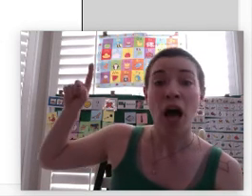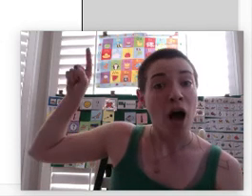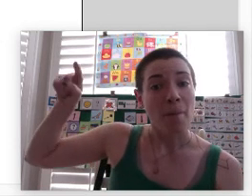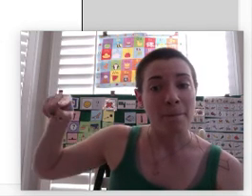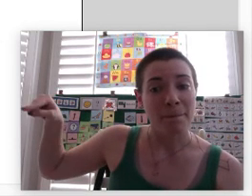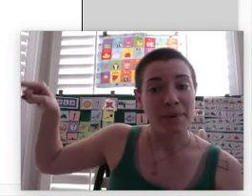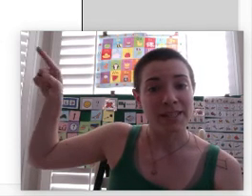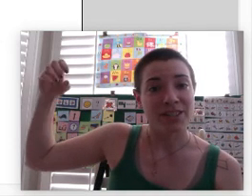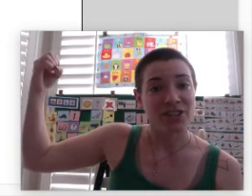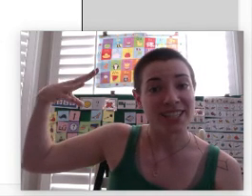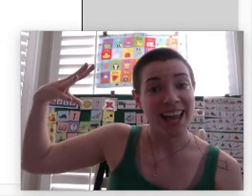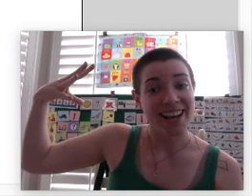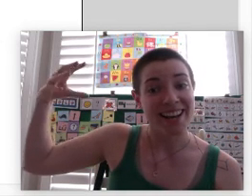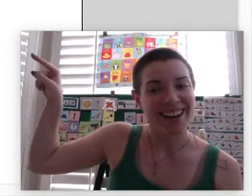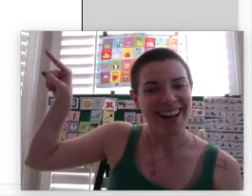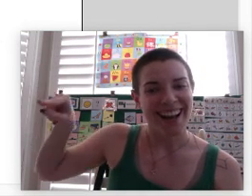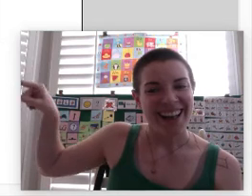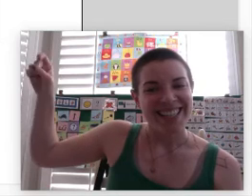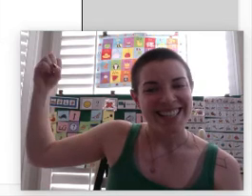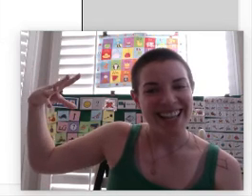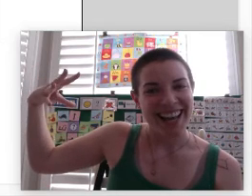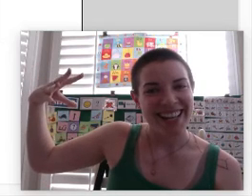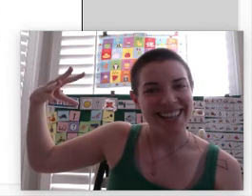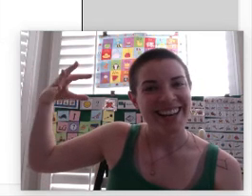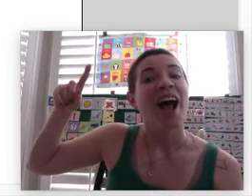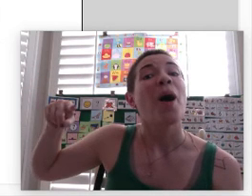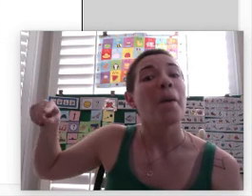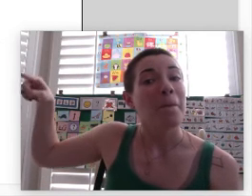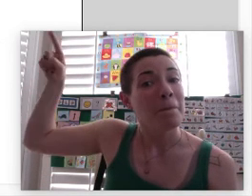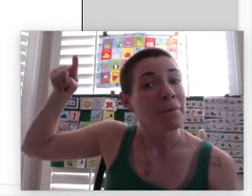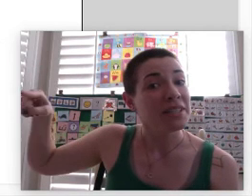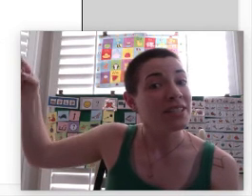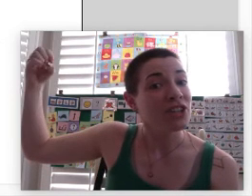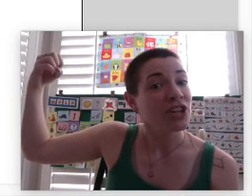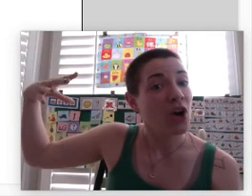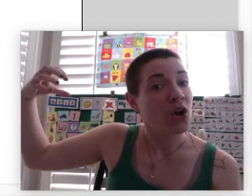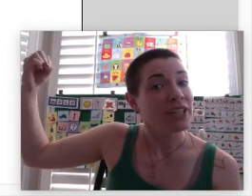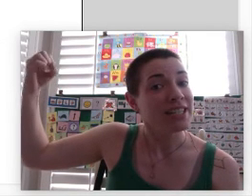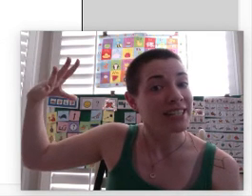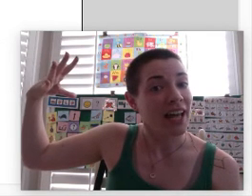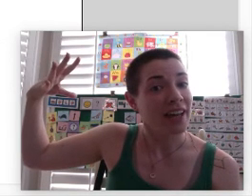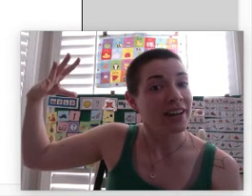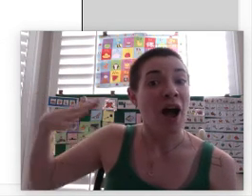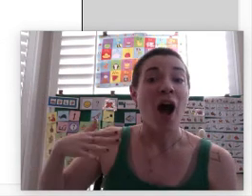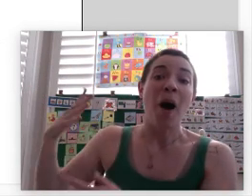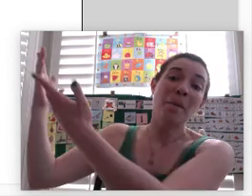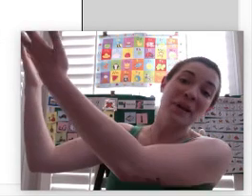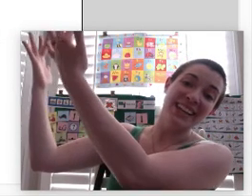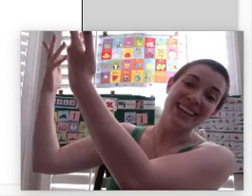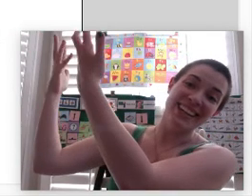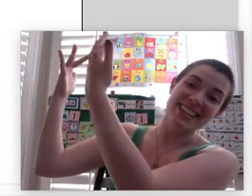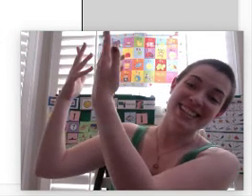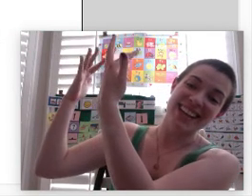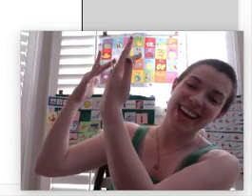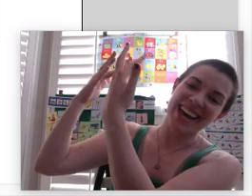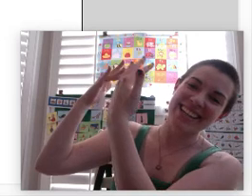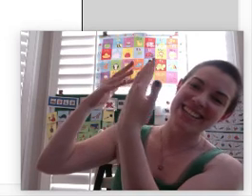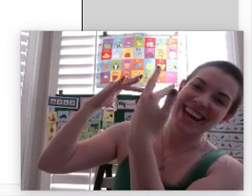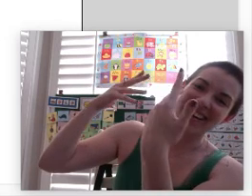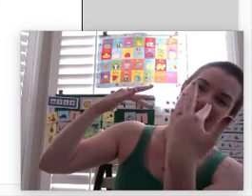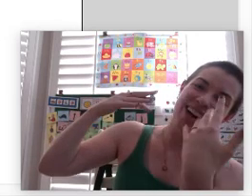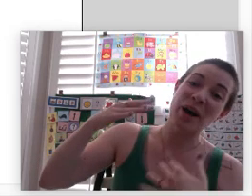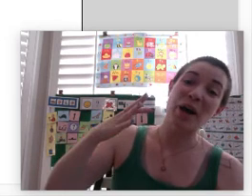goes, Mr. Sun, Sun, Mr. Golden Sun, please